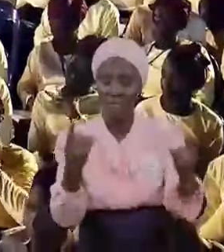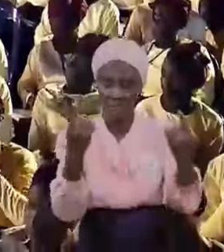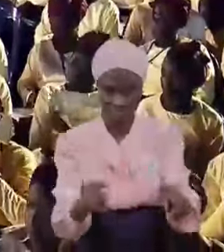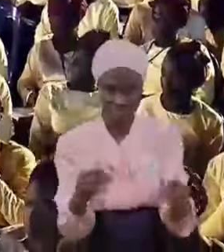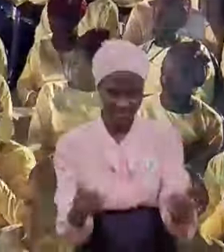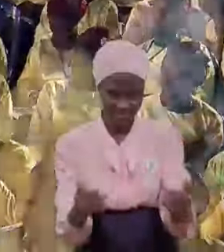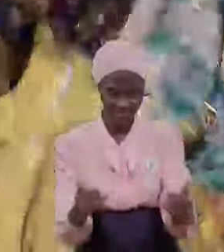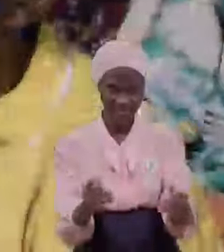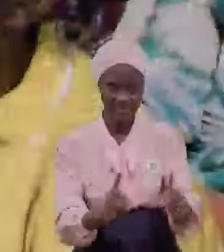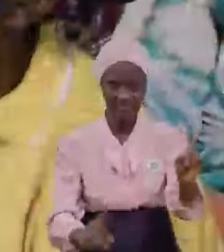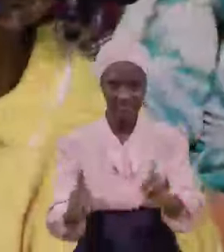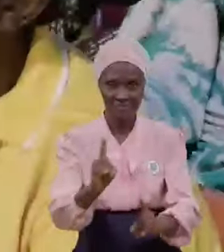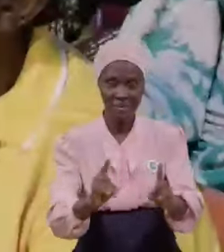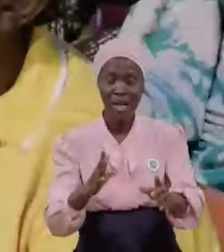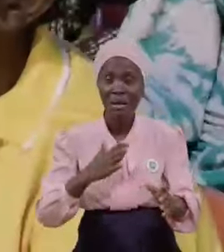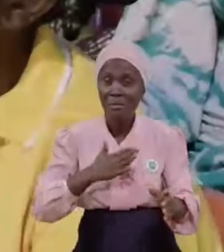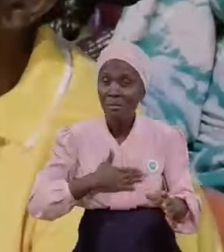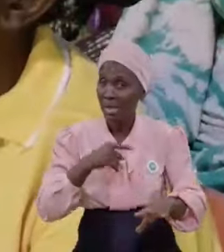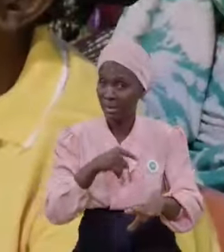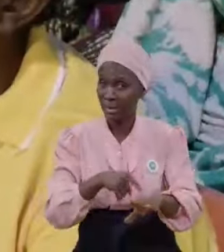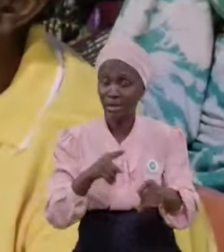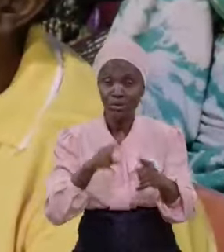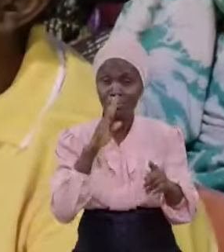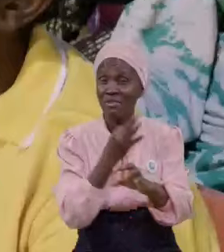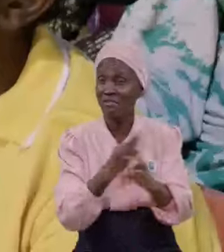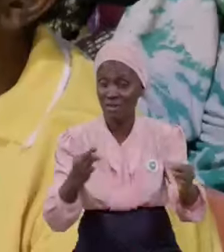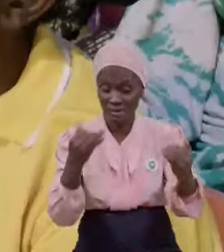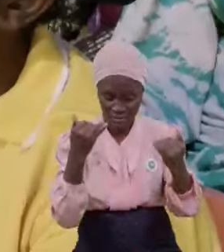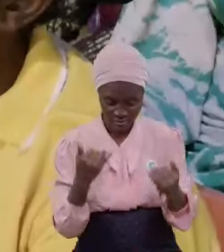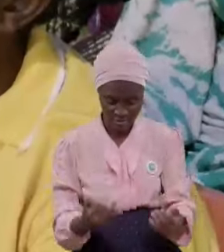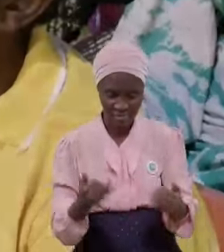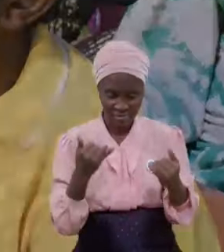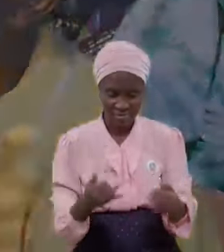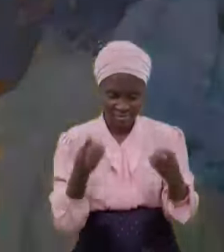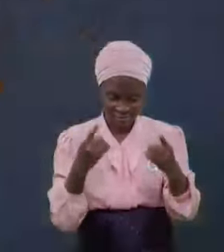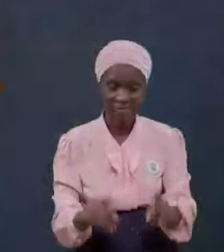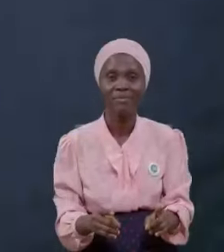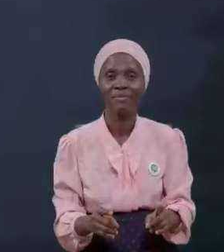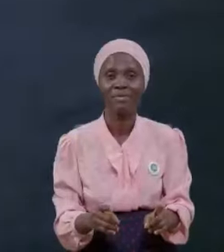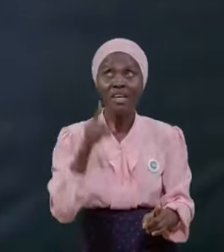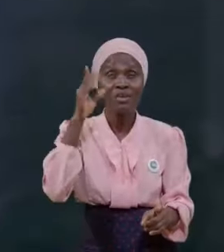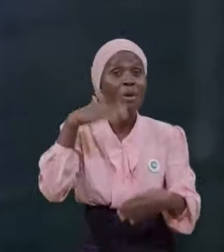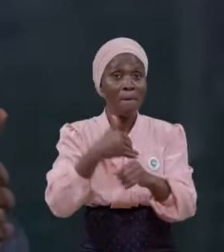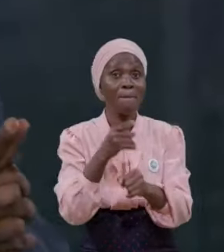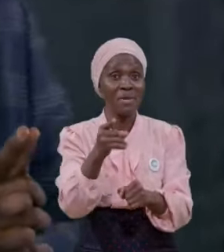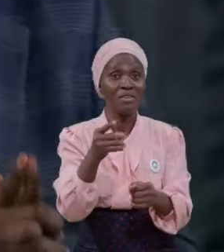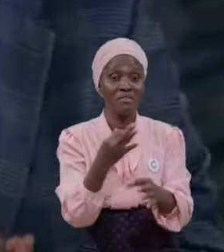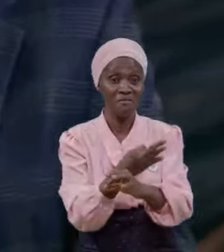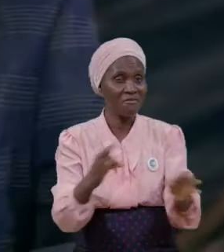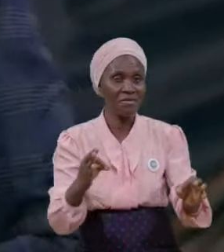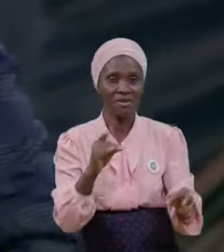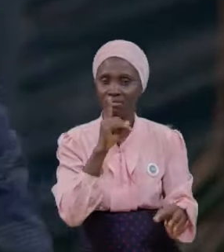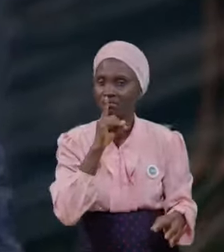now come. It will make you free and free indeed. Heads bowed and eyes